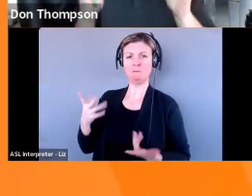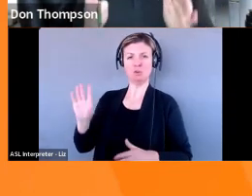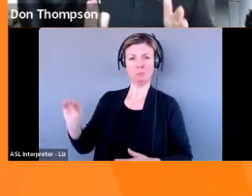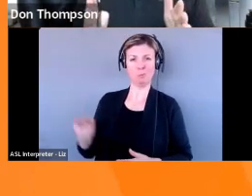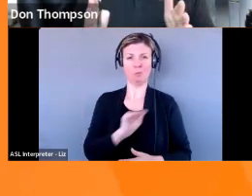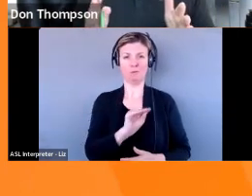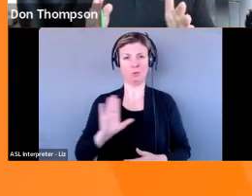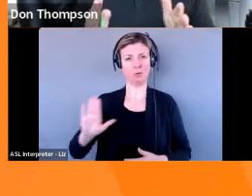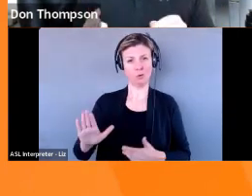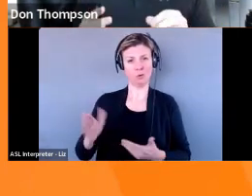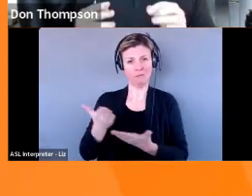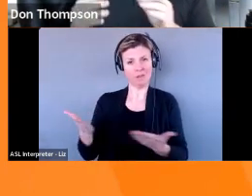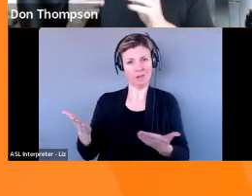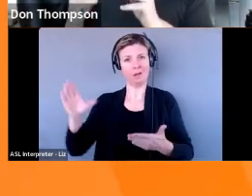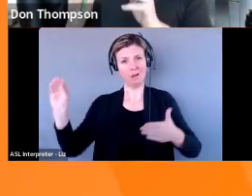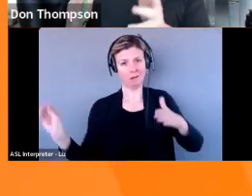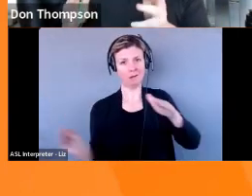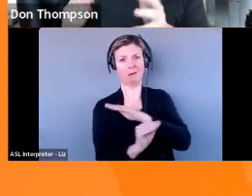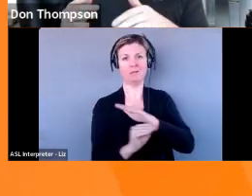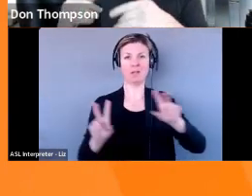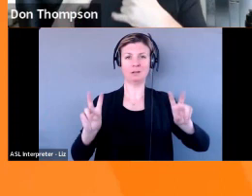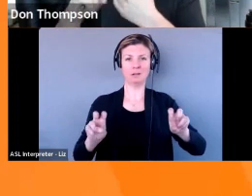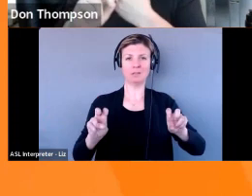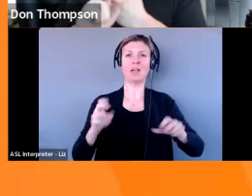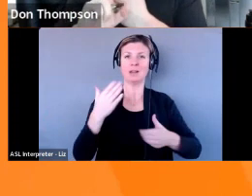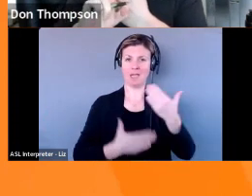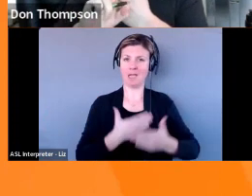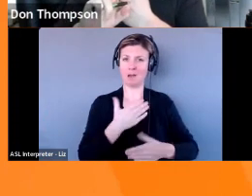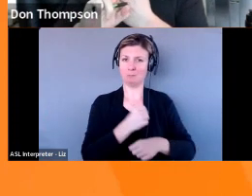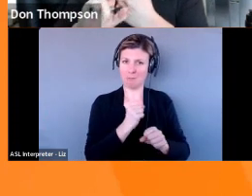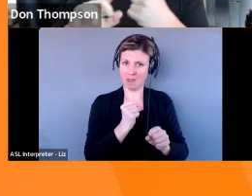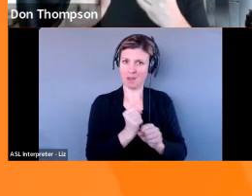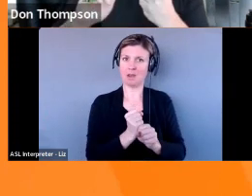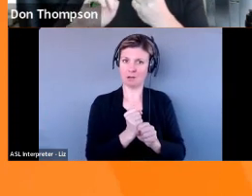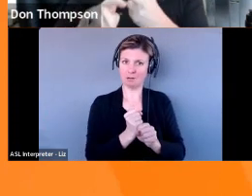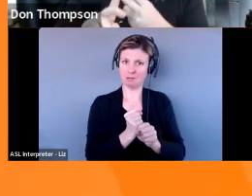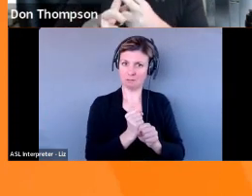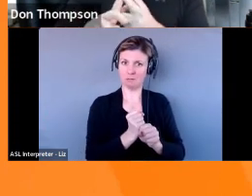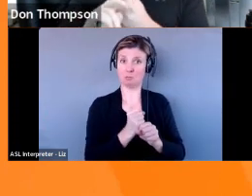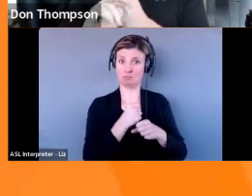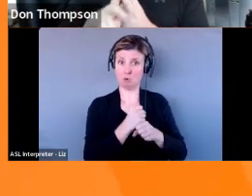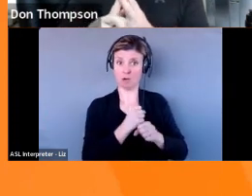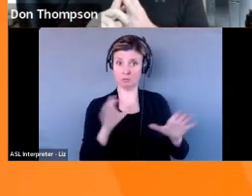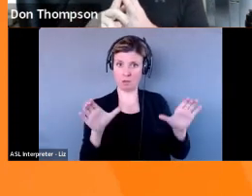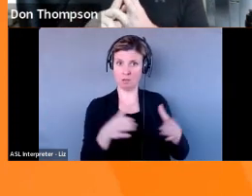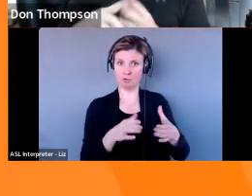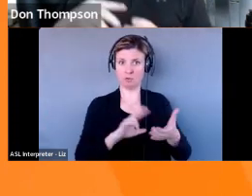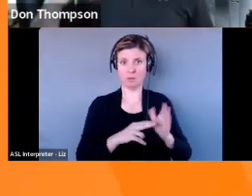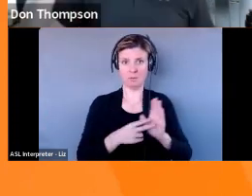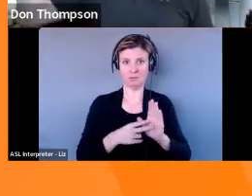less competition, but allows us to get bestseller ranks and Amazon Choice badges a lot